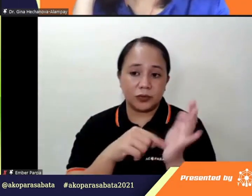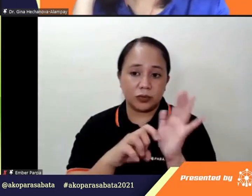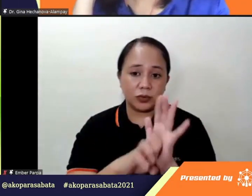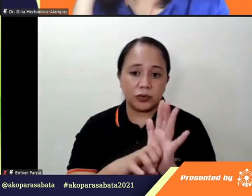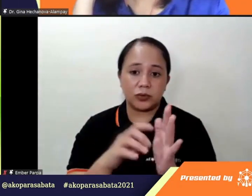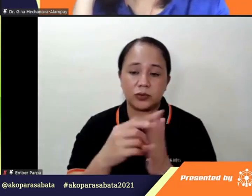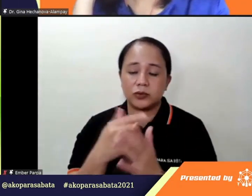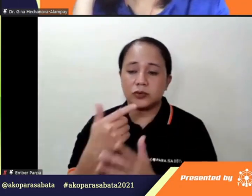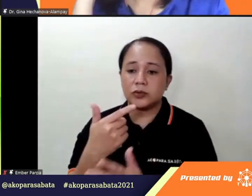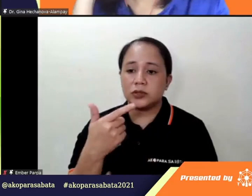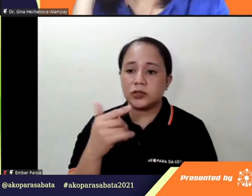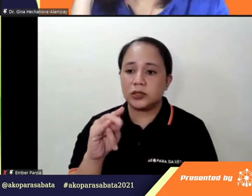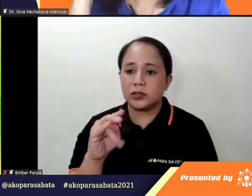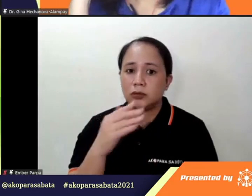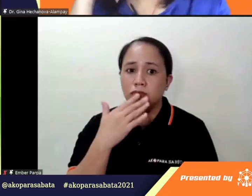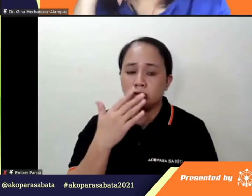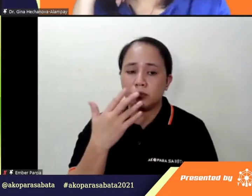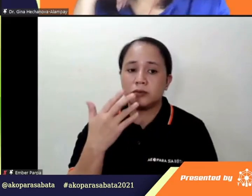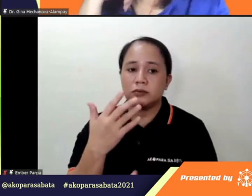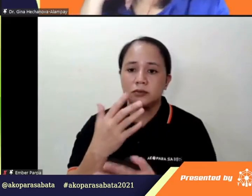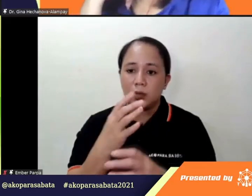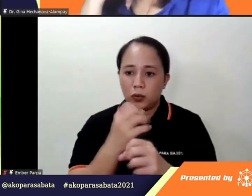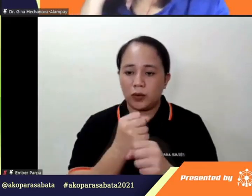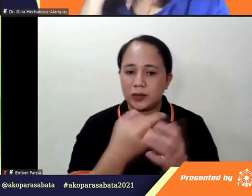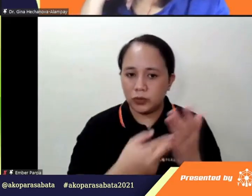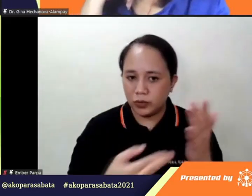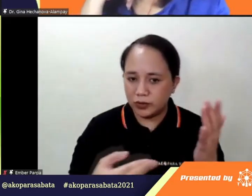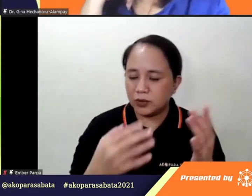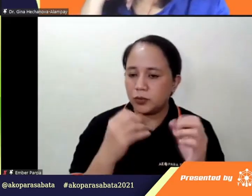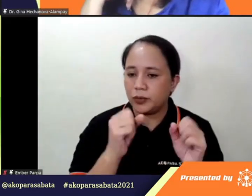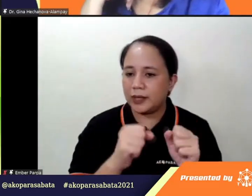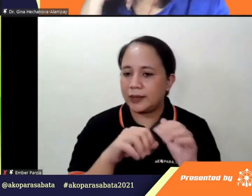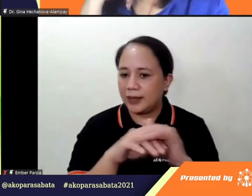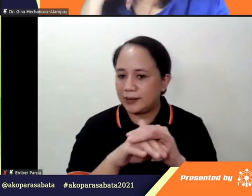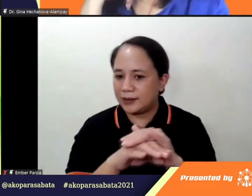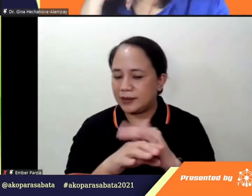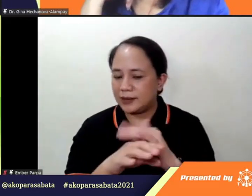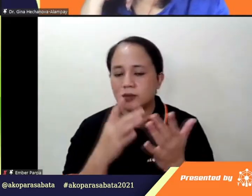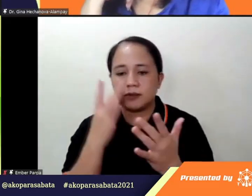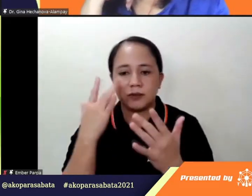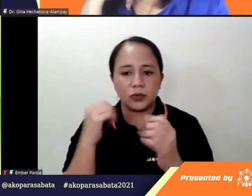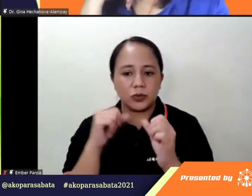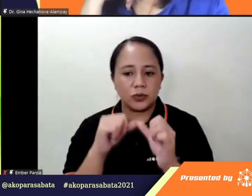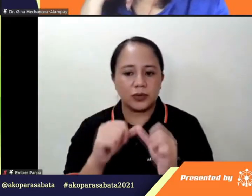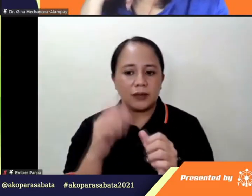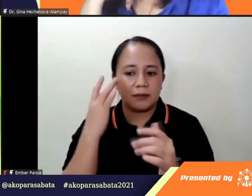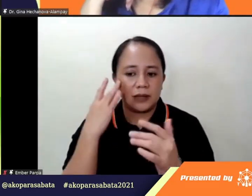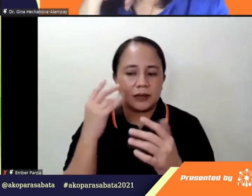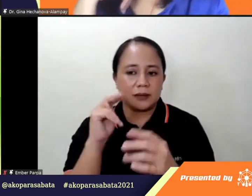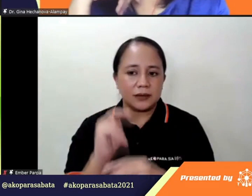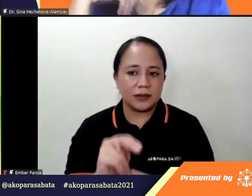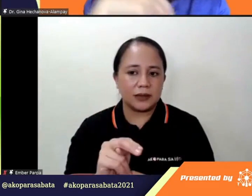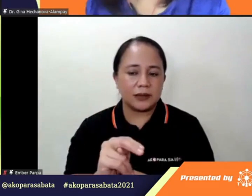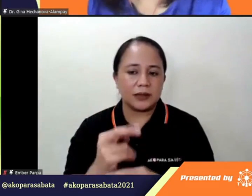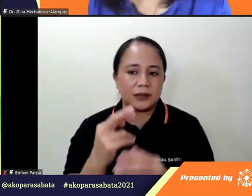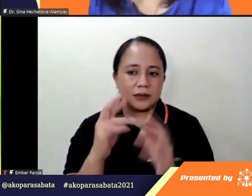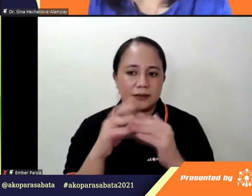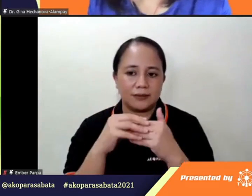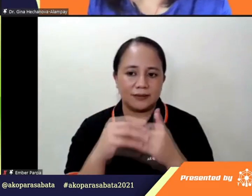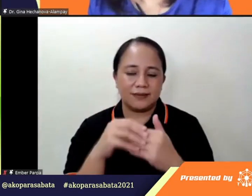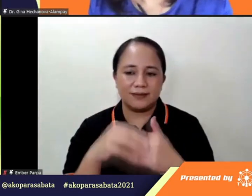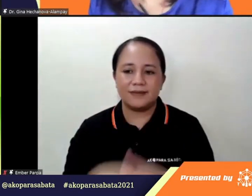Dr. Gina, mukhang it's a good resource. And we can access this to maintain mental wellness and